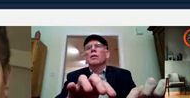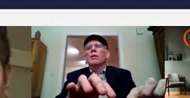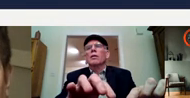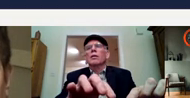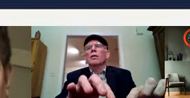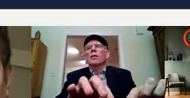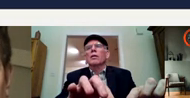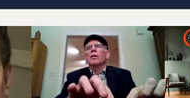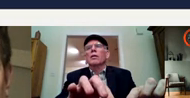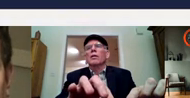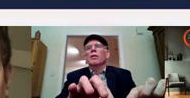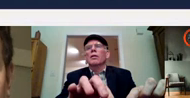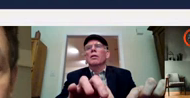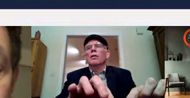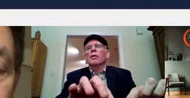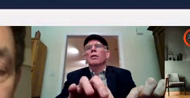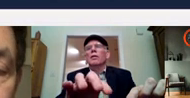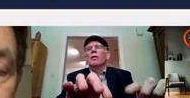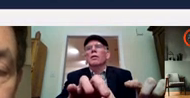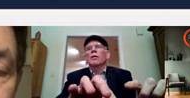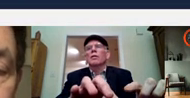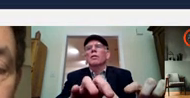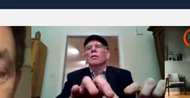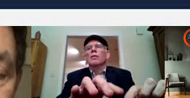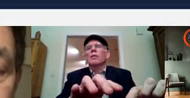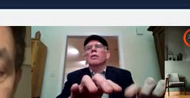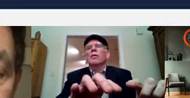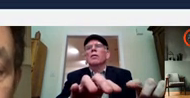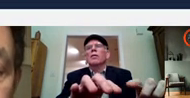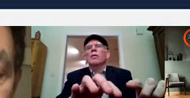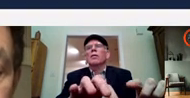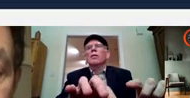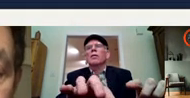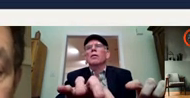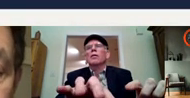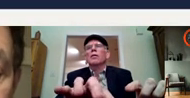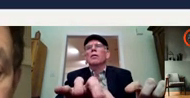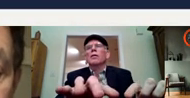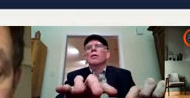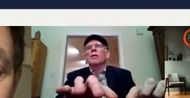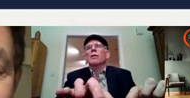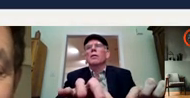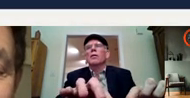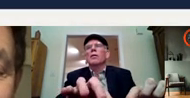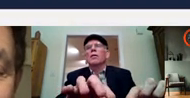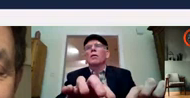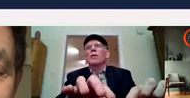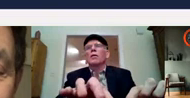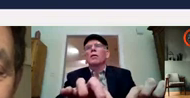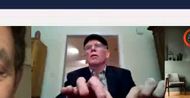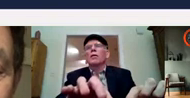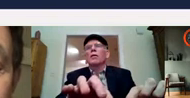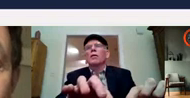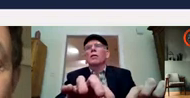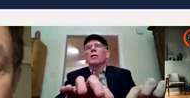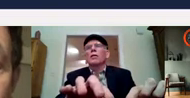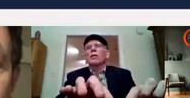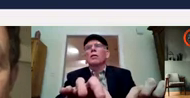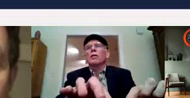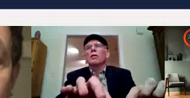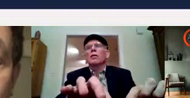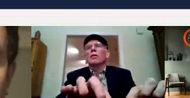really been a benefit, I think, for everyone in this region. Not without its challenges, but really some noteworthy benefits. I'm not going to go